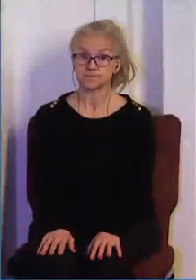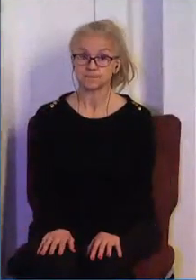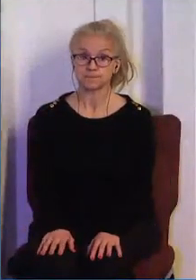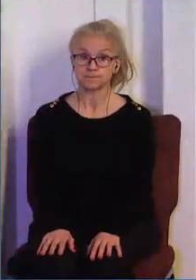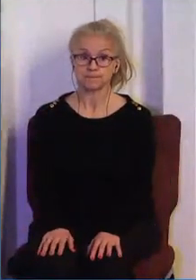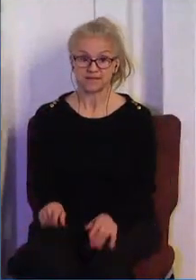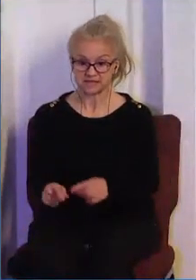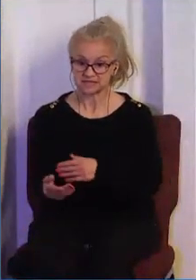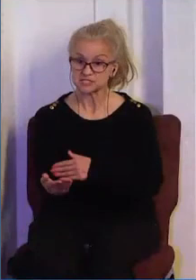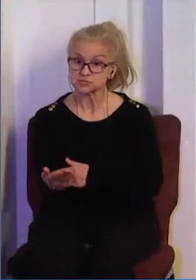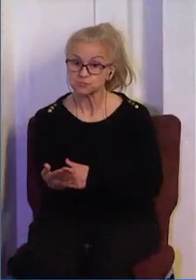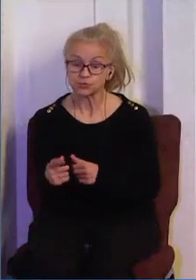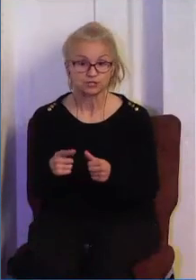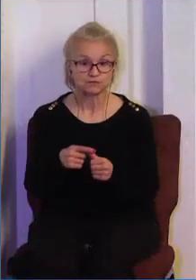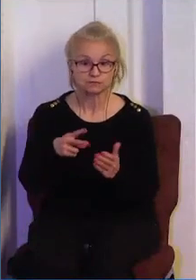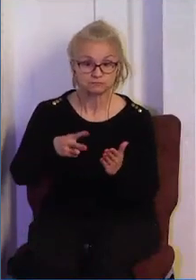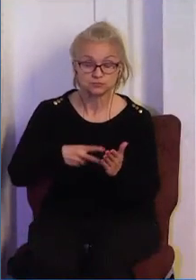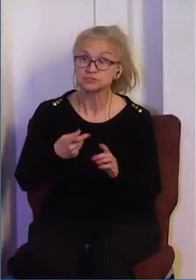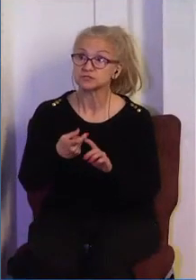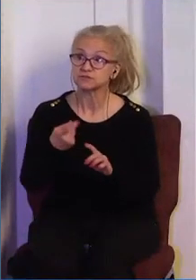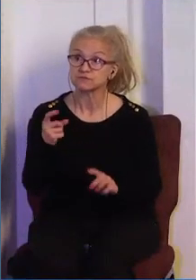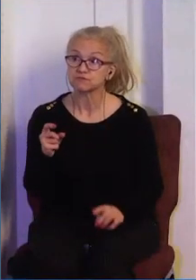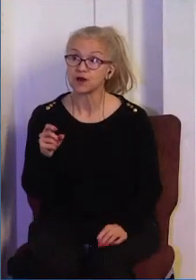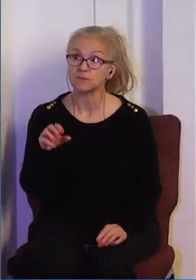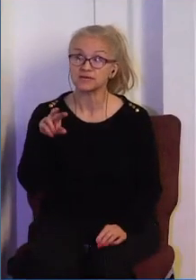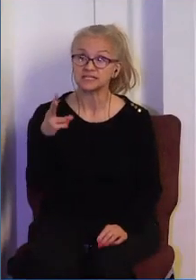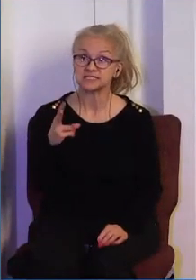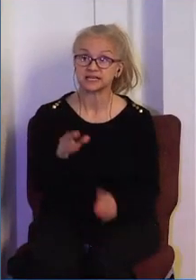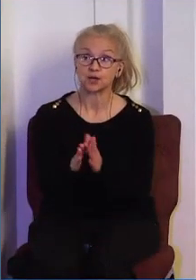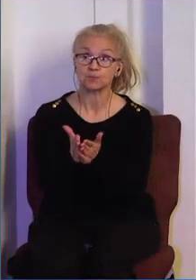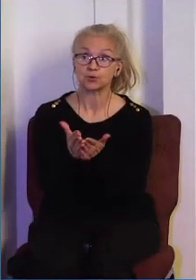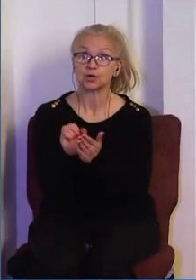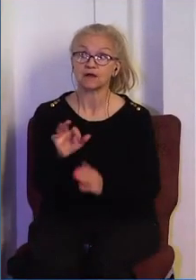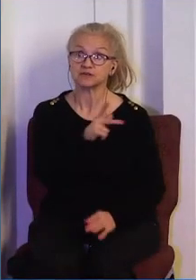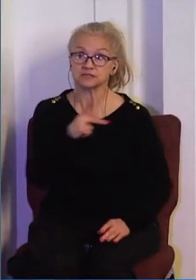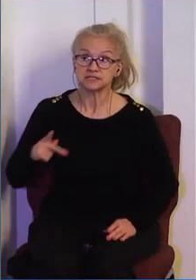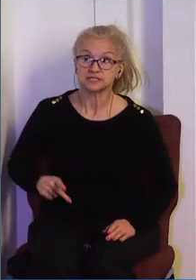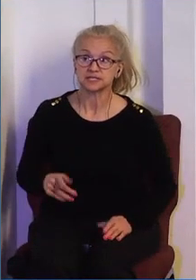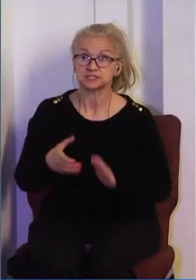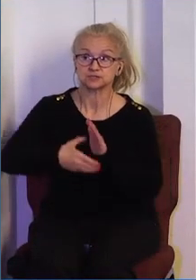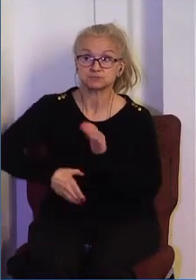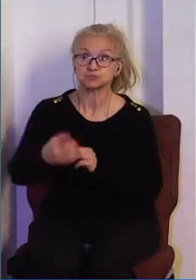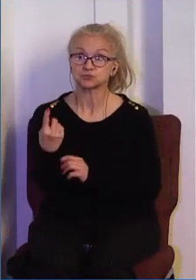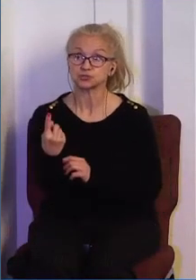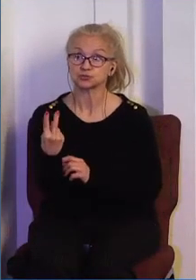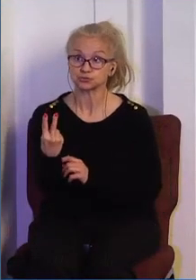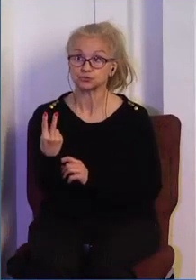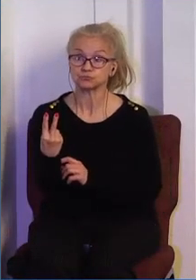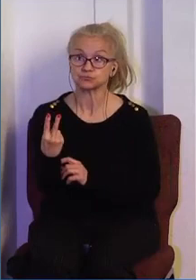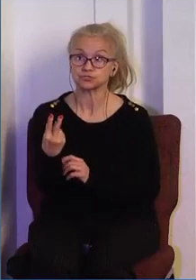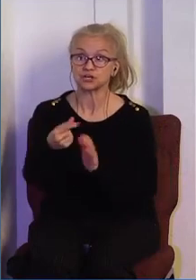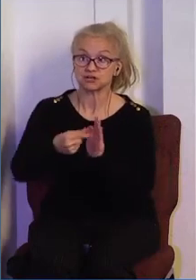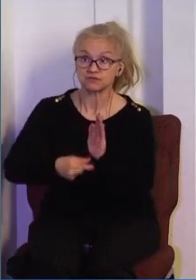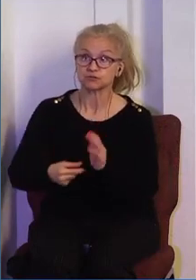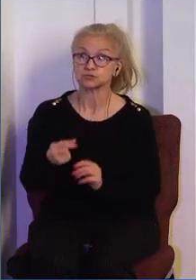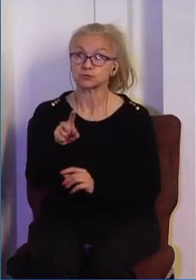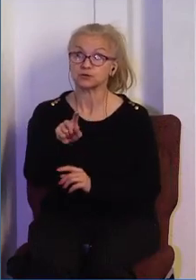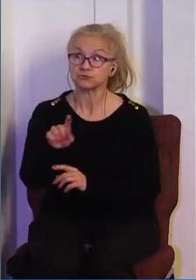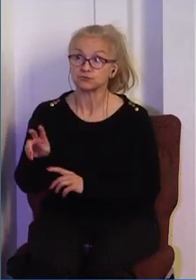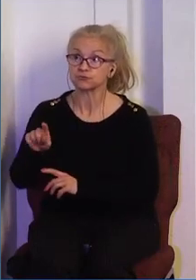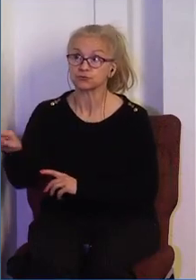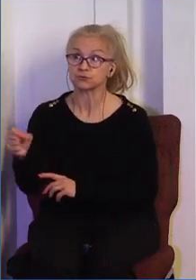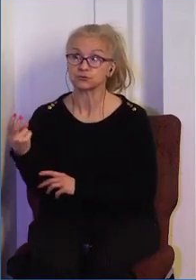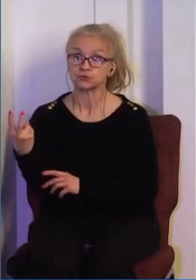This morning's first reading is taken from the second book of Kings, chapter 2, verses 1 through 12, the